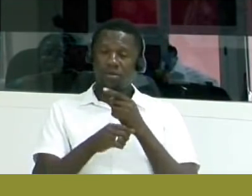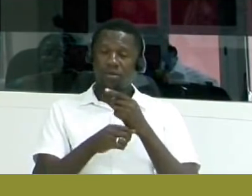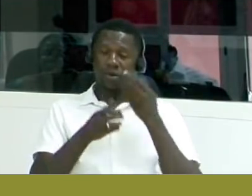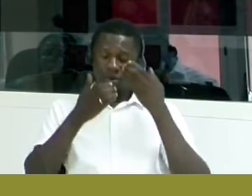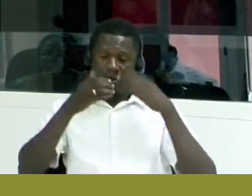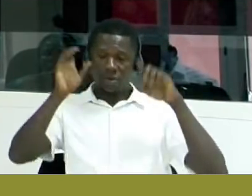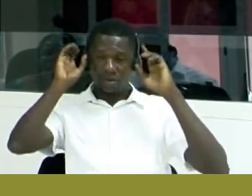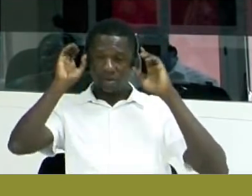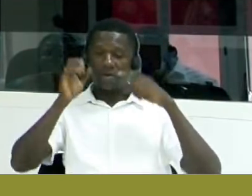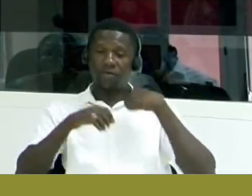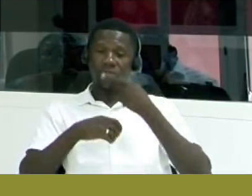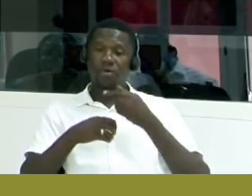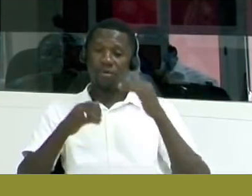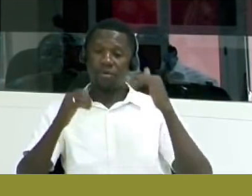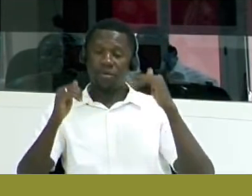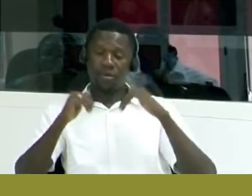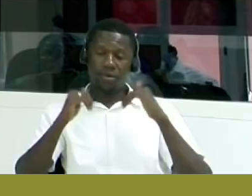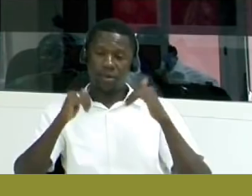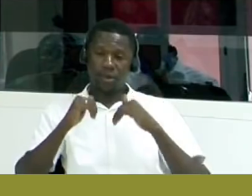can remember. No.